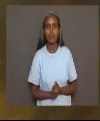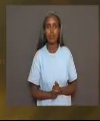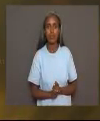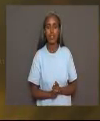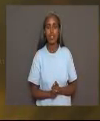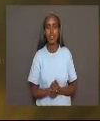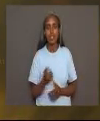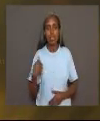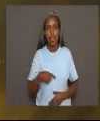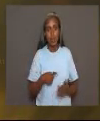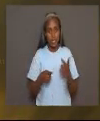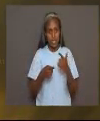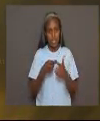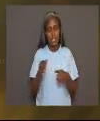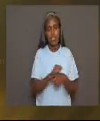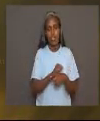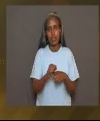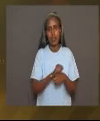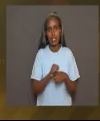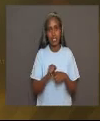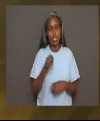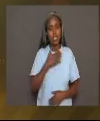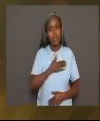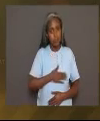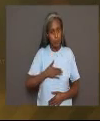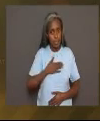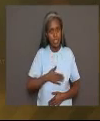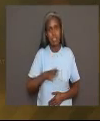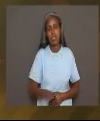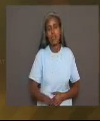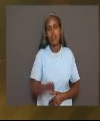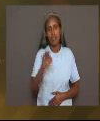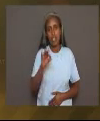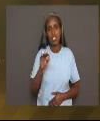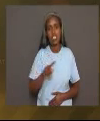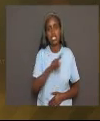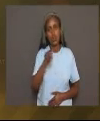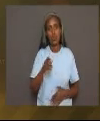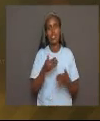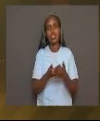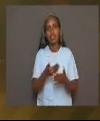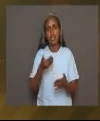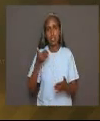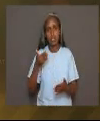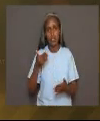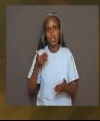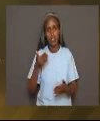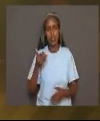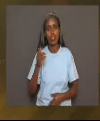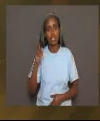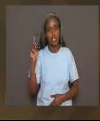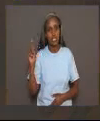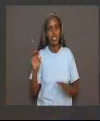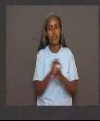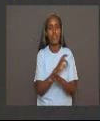For our second activity, please find the quotient difference of this